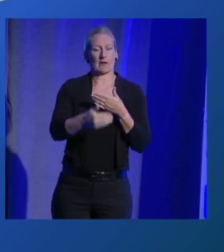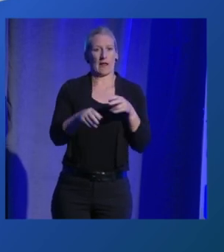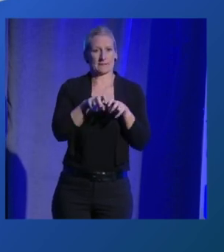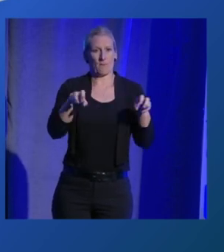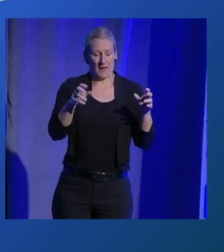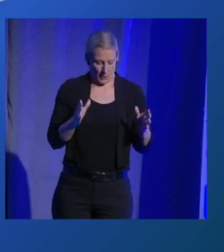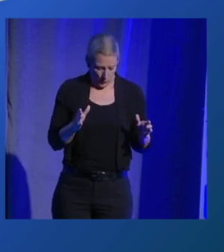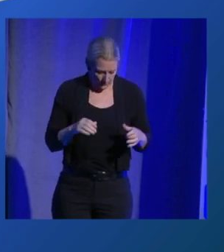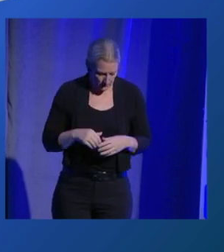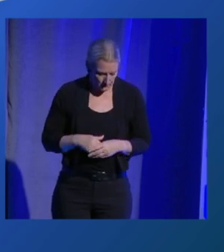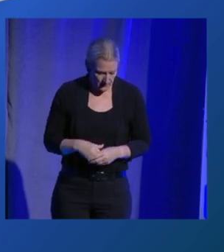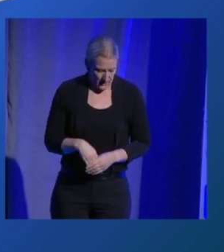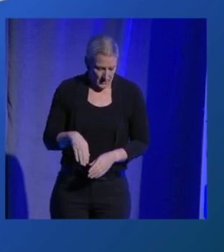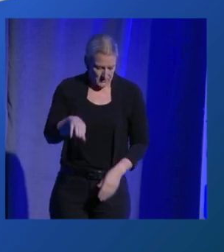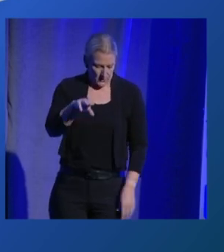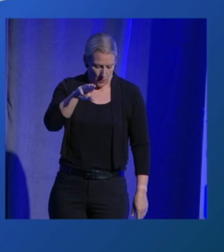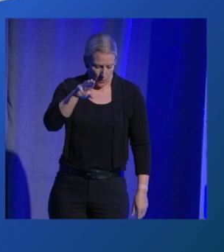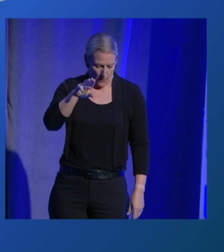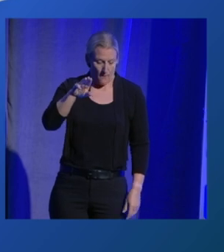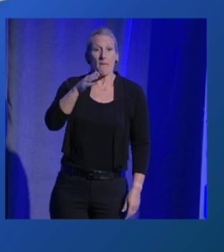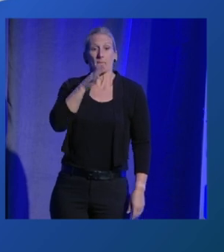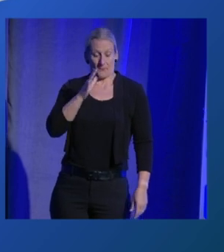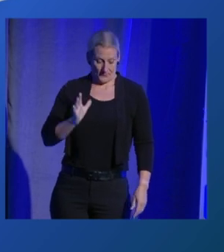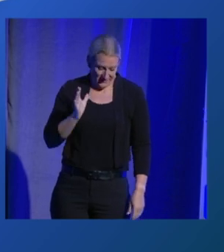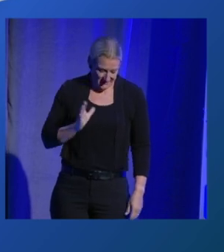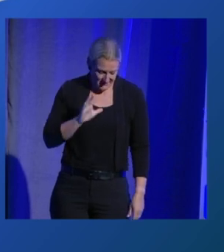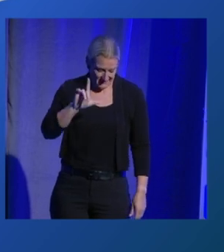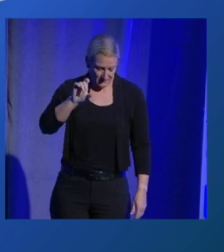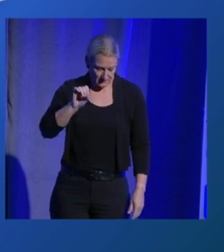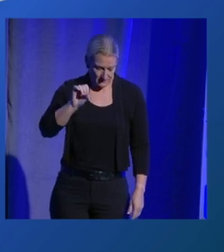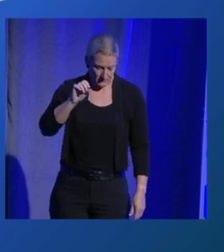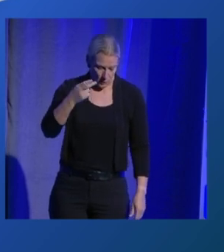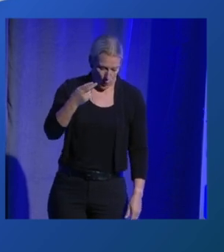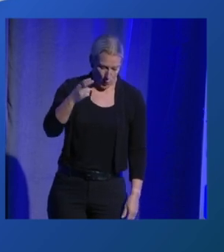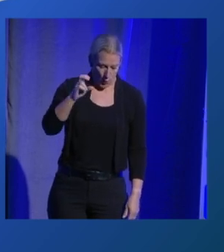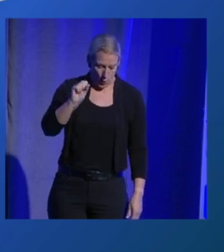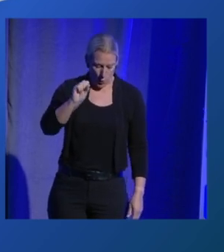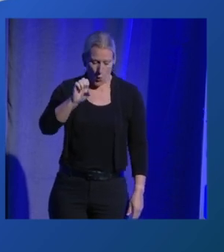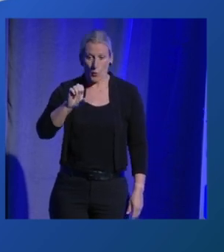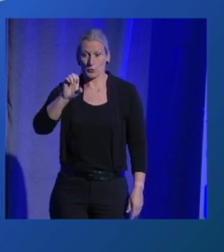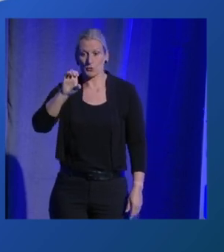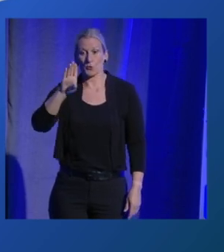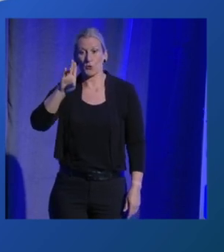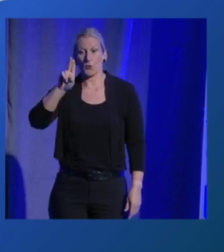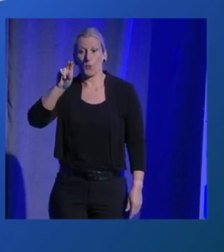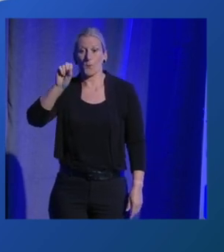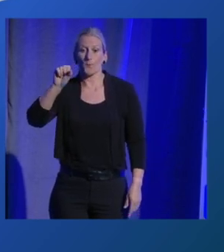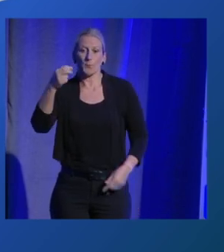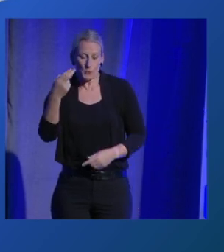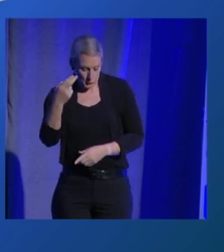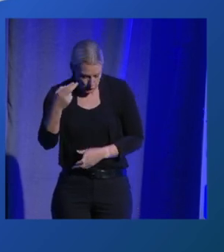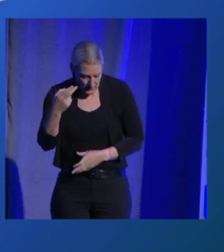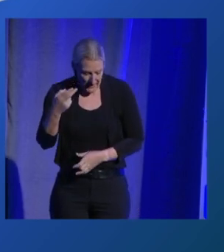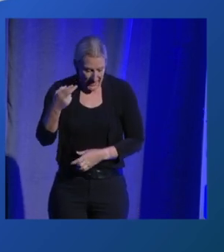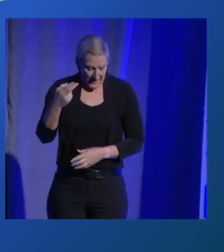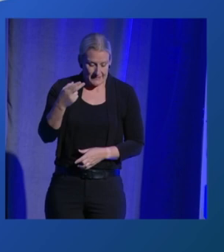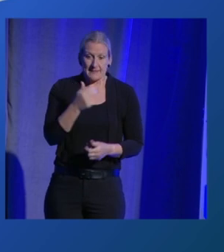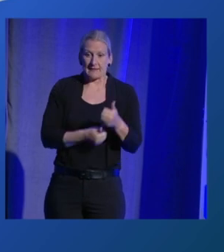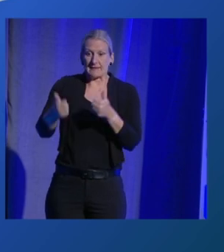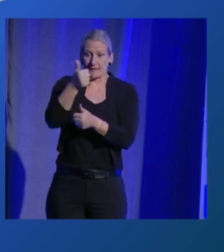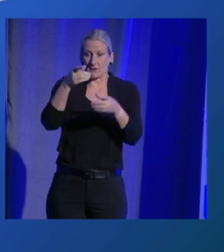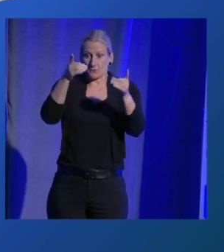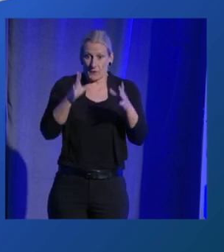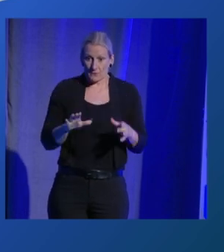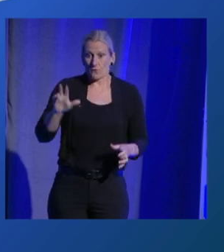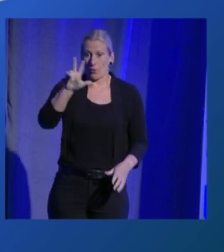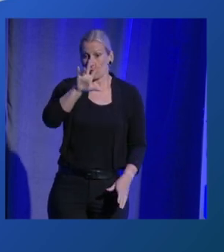Lo bush is the executive director of 39 North an agry food Tech and plant science Hub